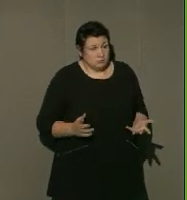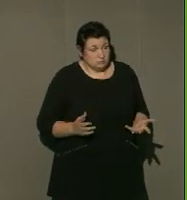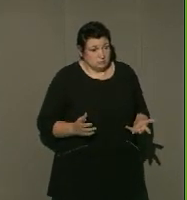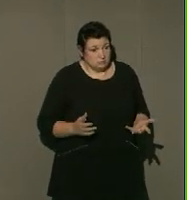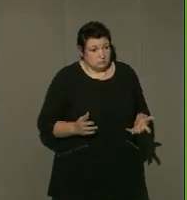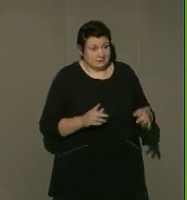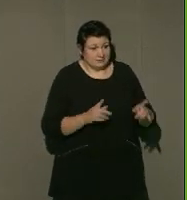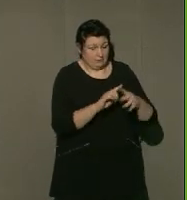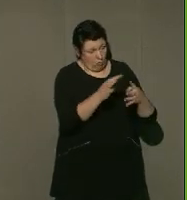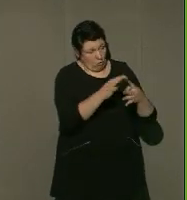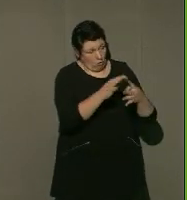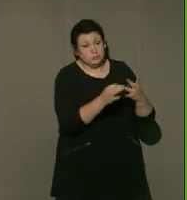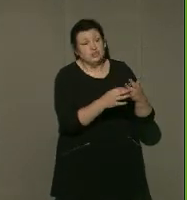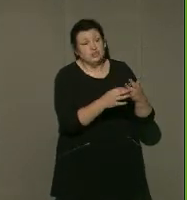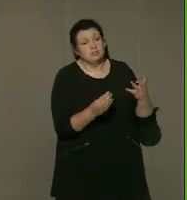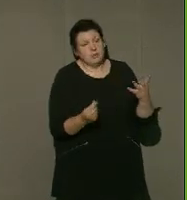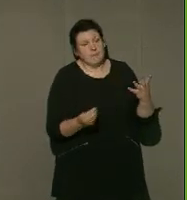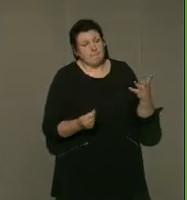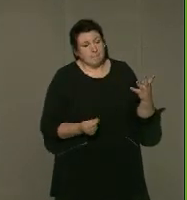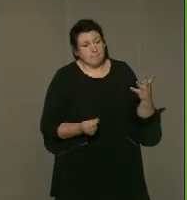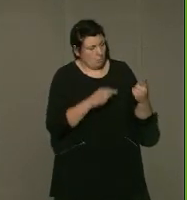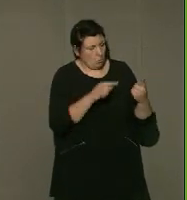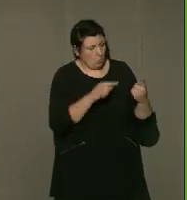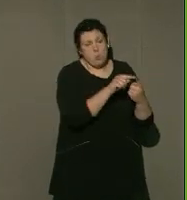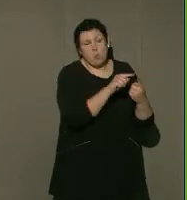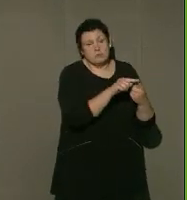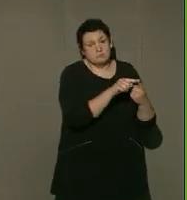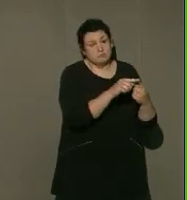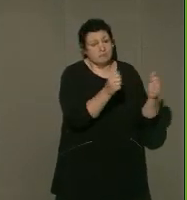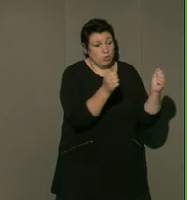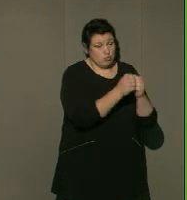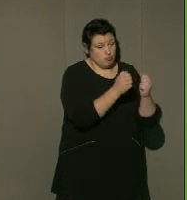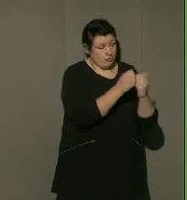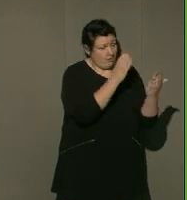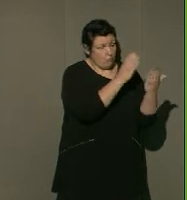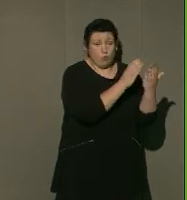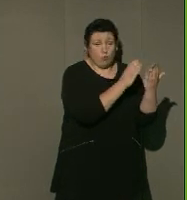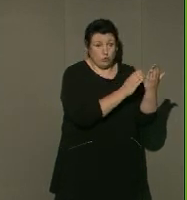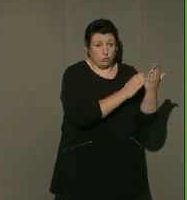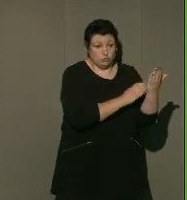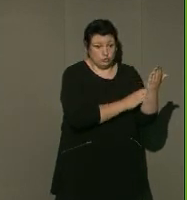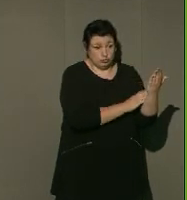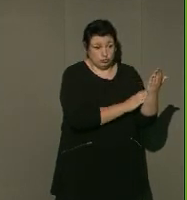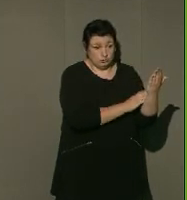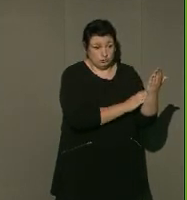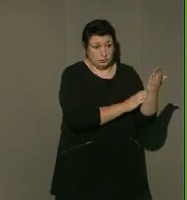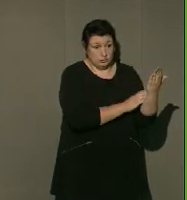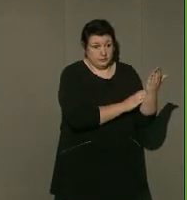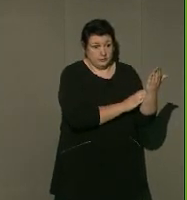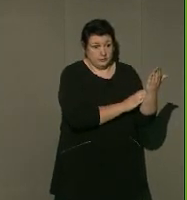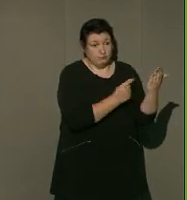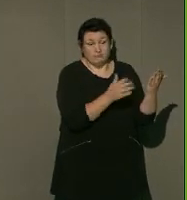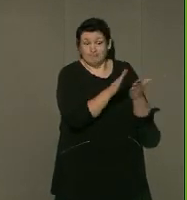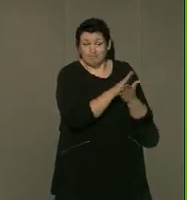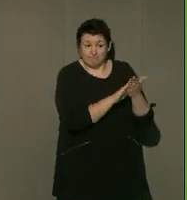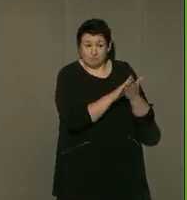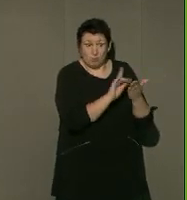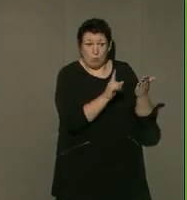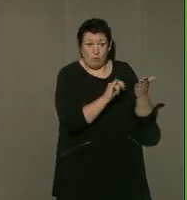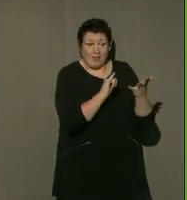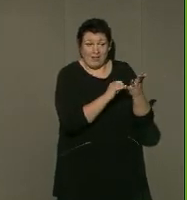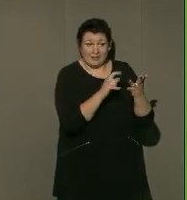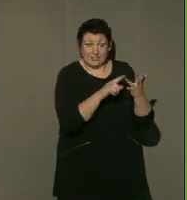various options, one of which will be to agree a constitution which at that stage SOC anticipate will